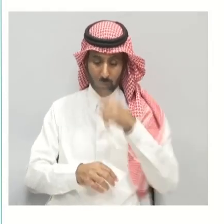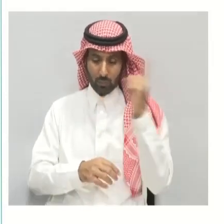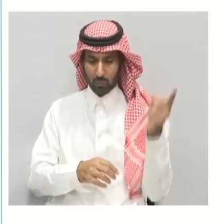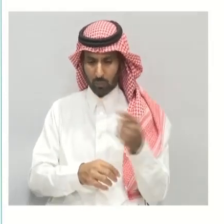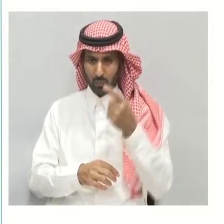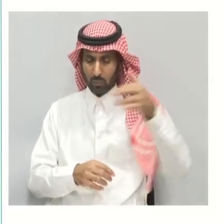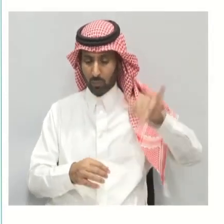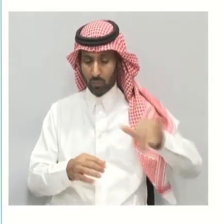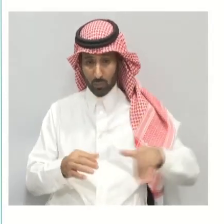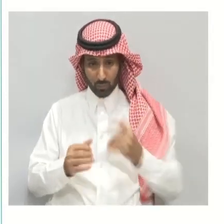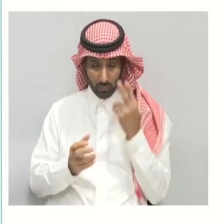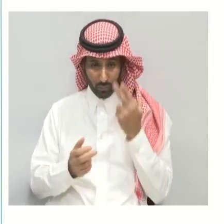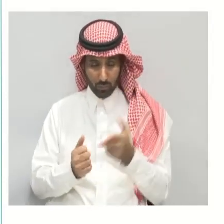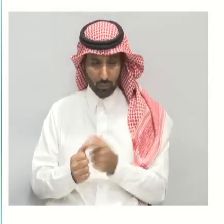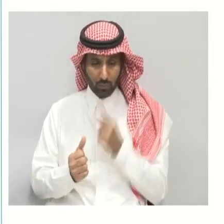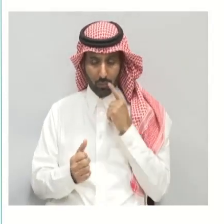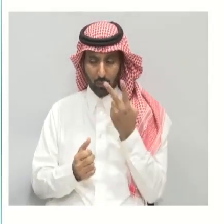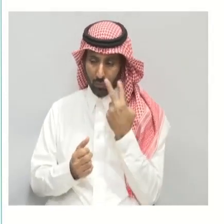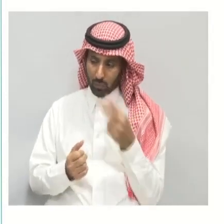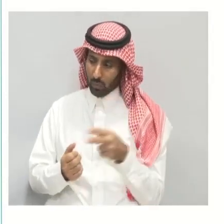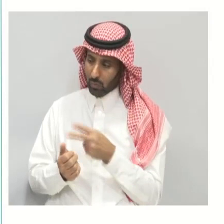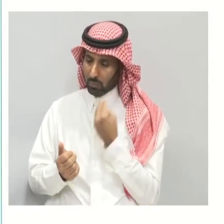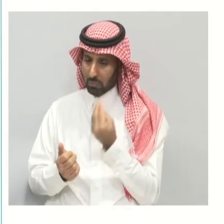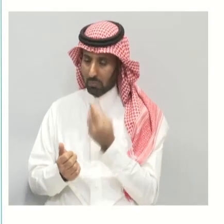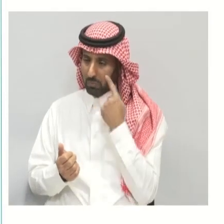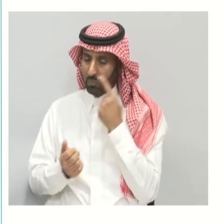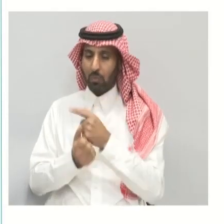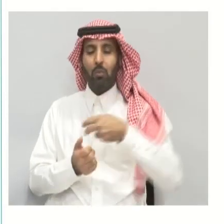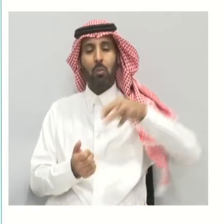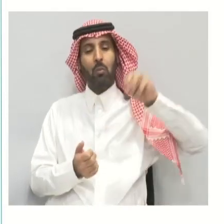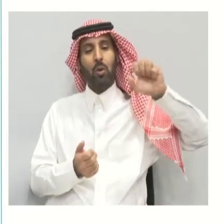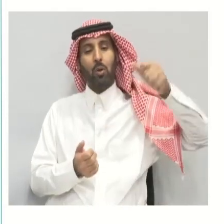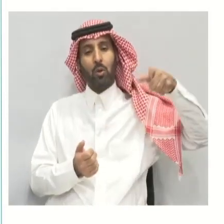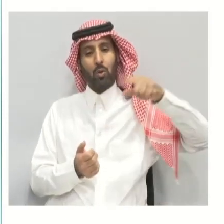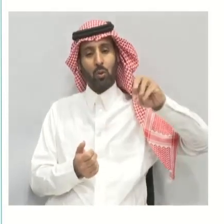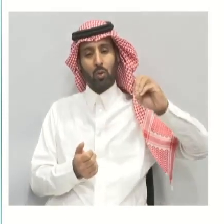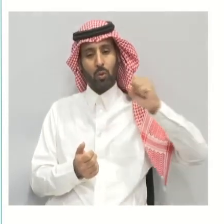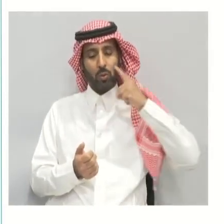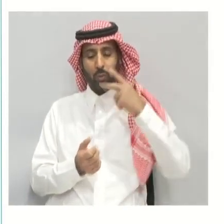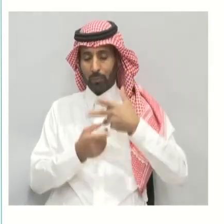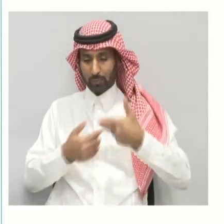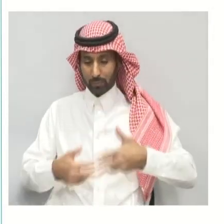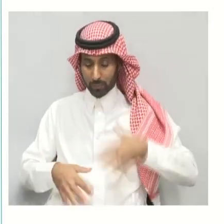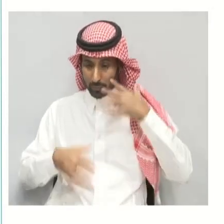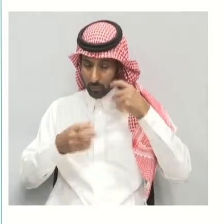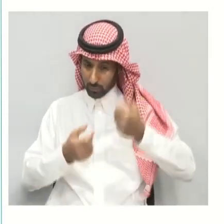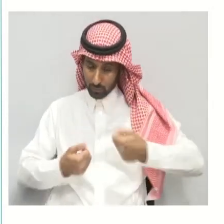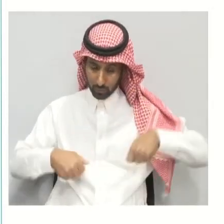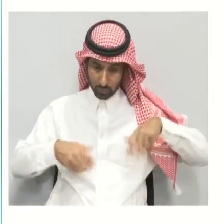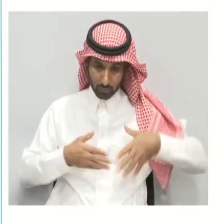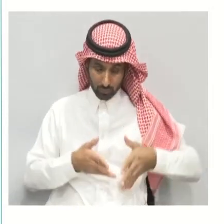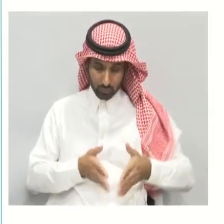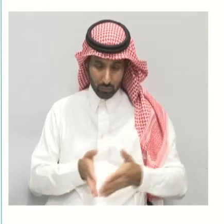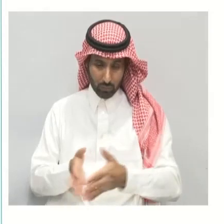world. Other attractions. Makuku boat ride on the Iguazu River to the falls,